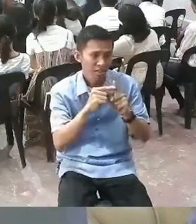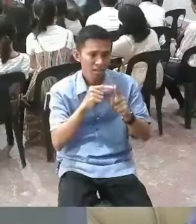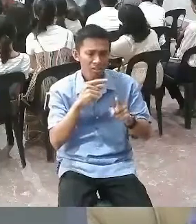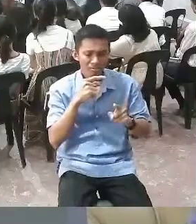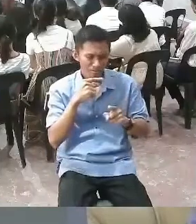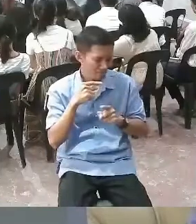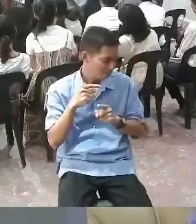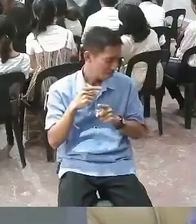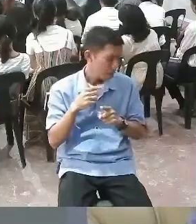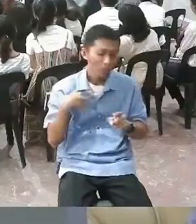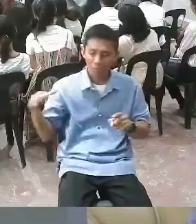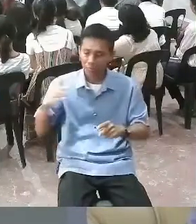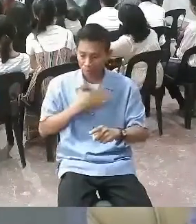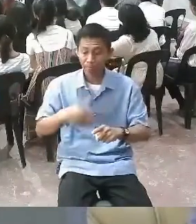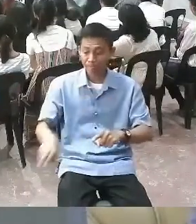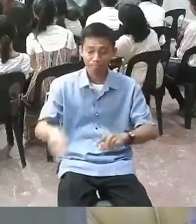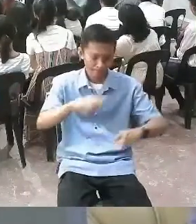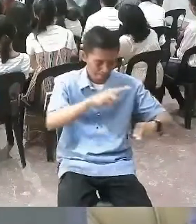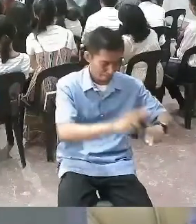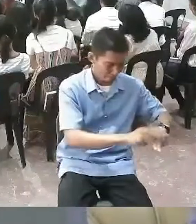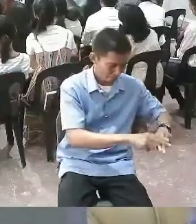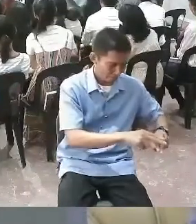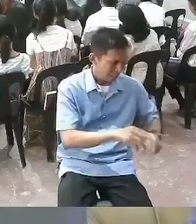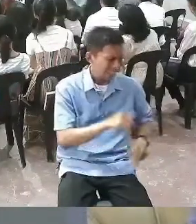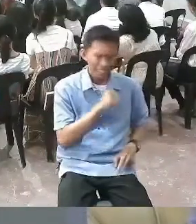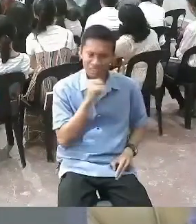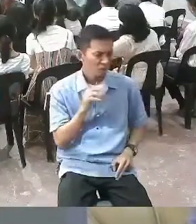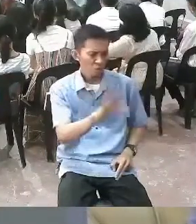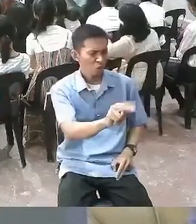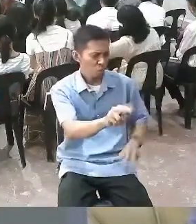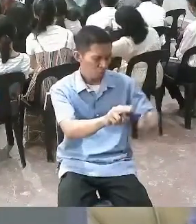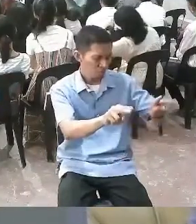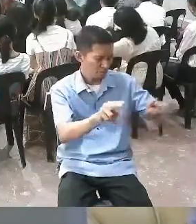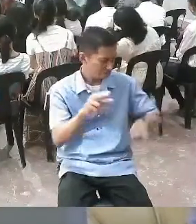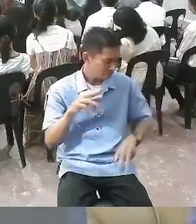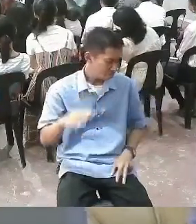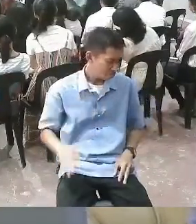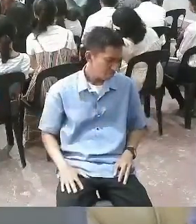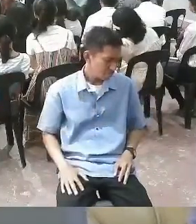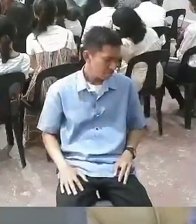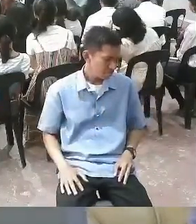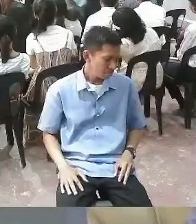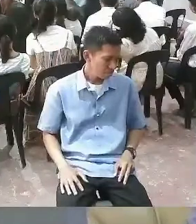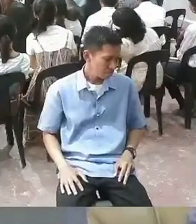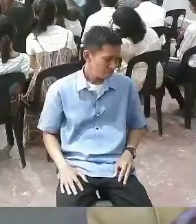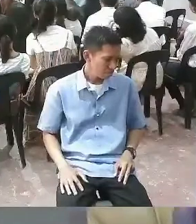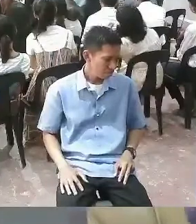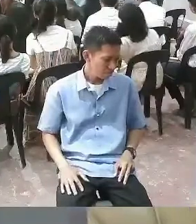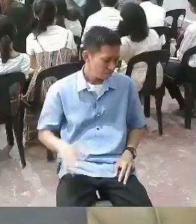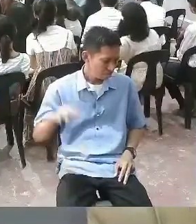her, is that the worst thing you've ever done?